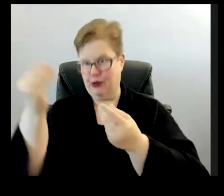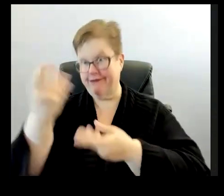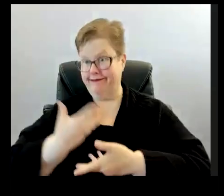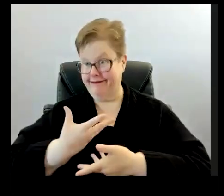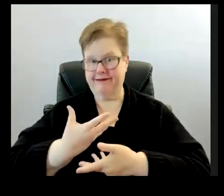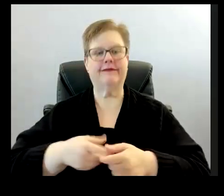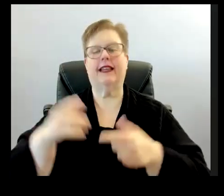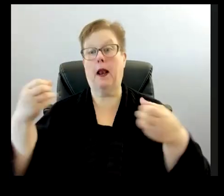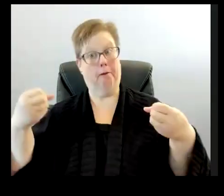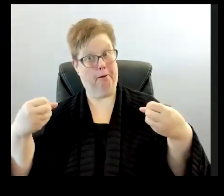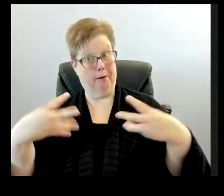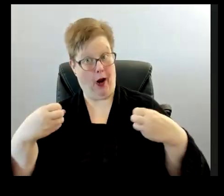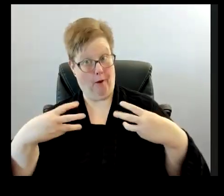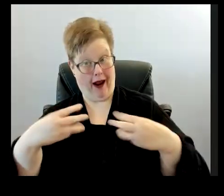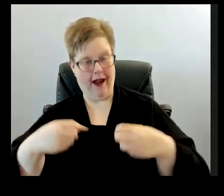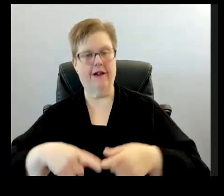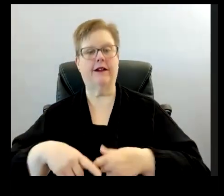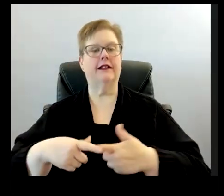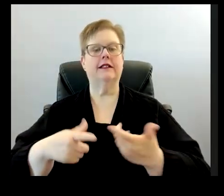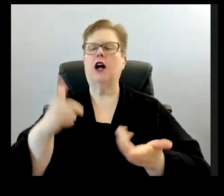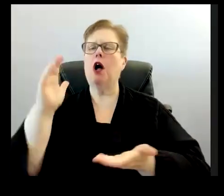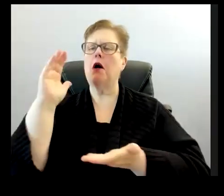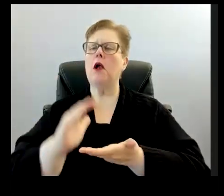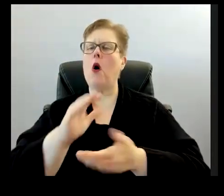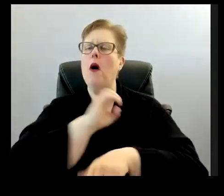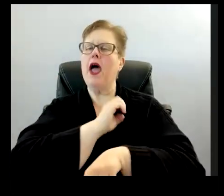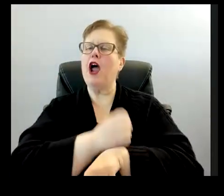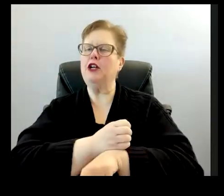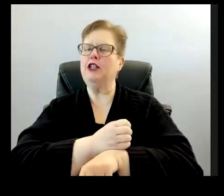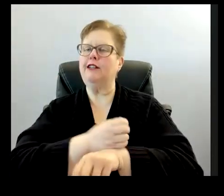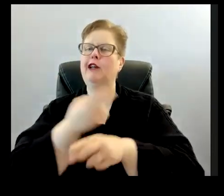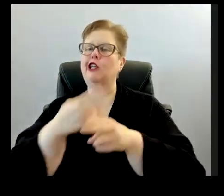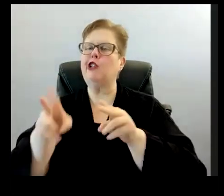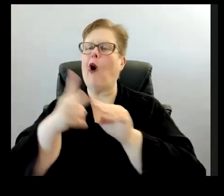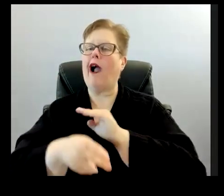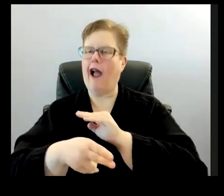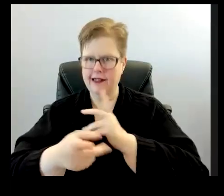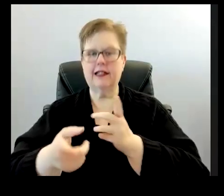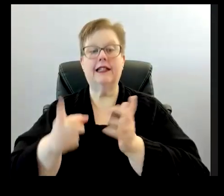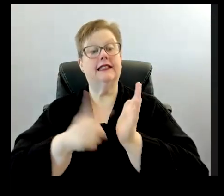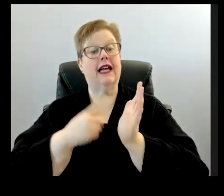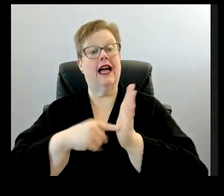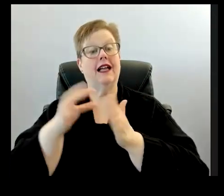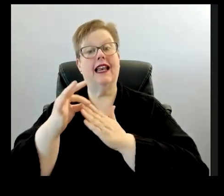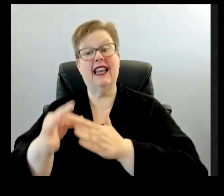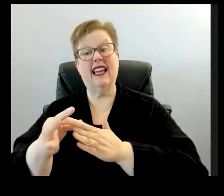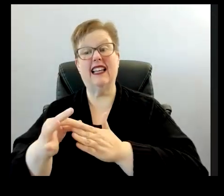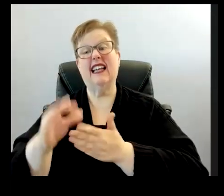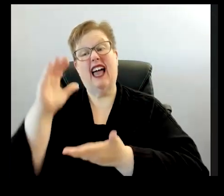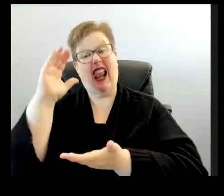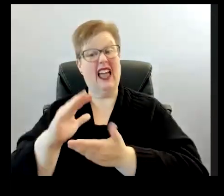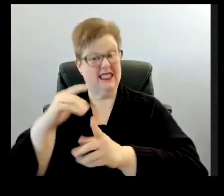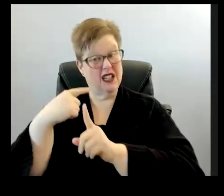And the microwave, which can count for lower energy shortcuts, but that can sometimes lead to less